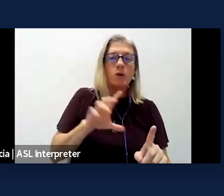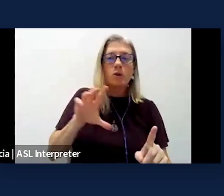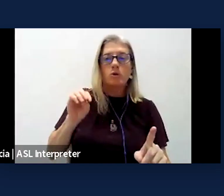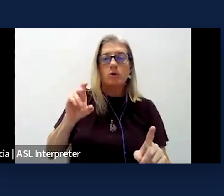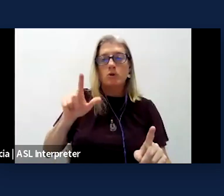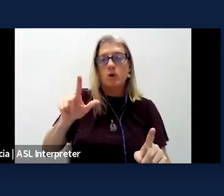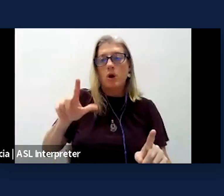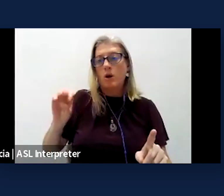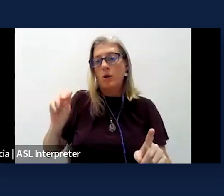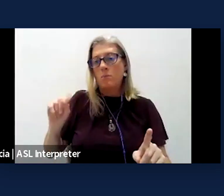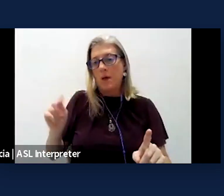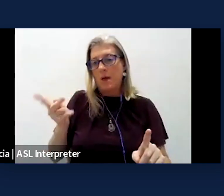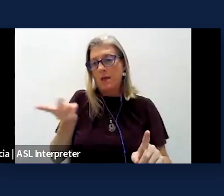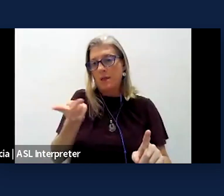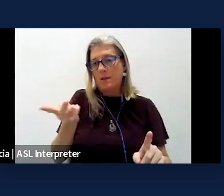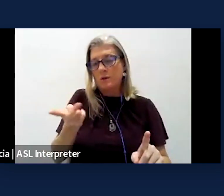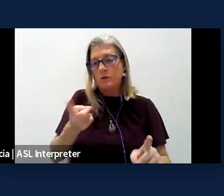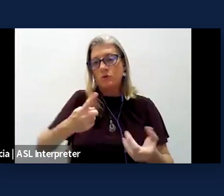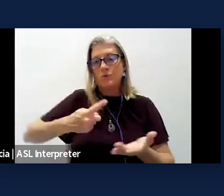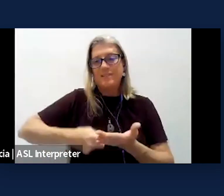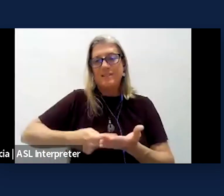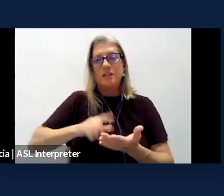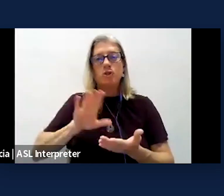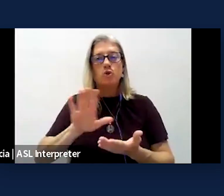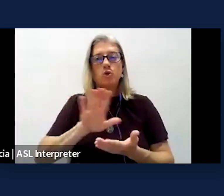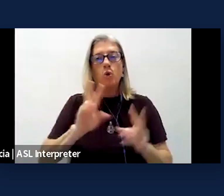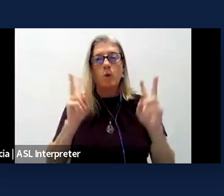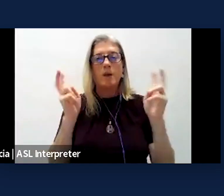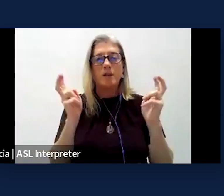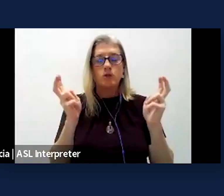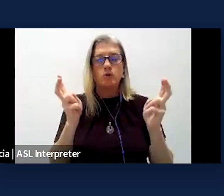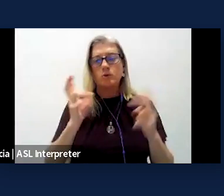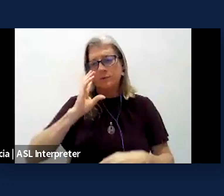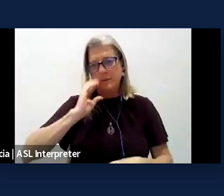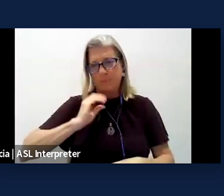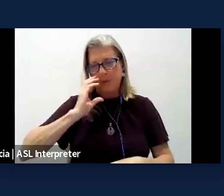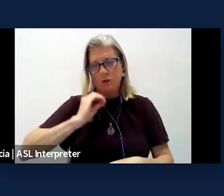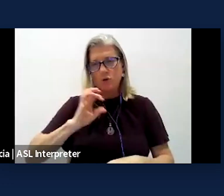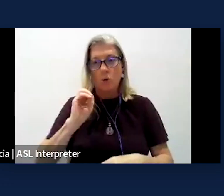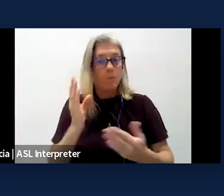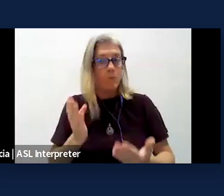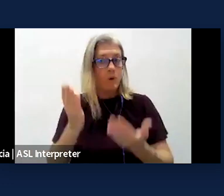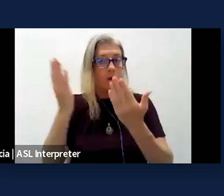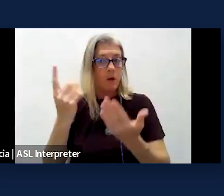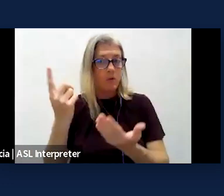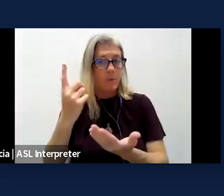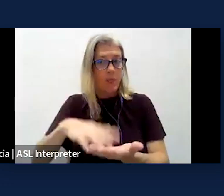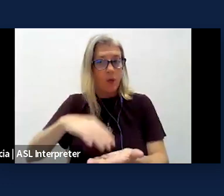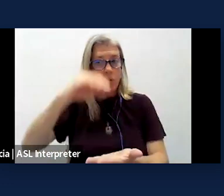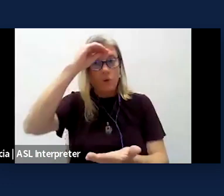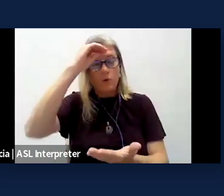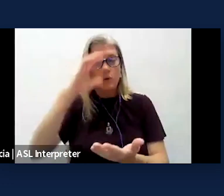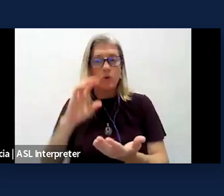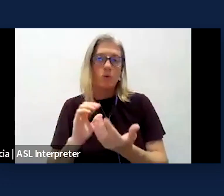talk some about what of the issues they had, or maybe to bring up some of the things that they learned, or how